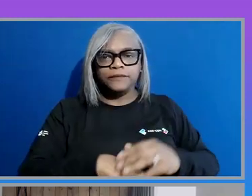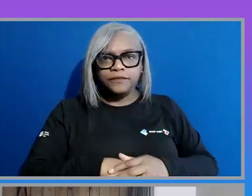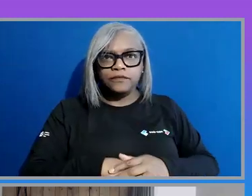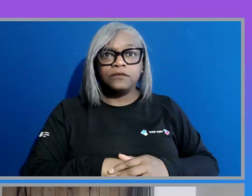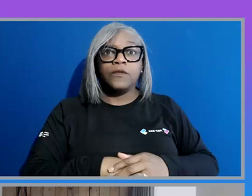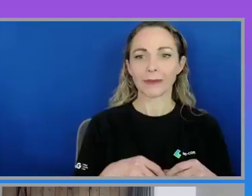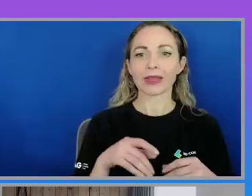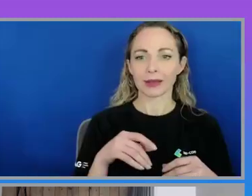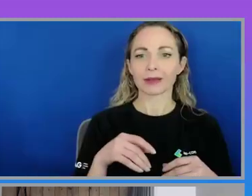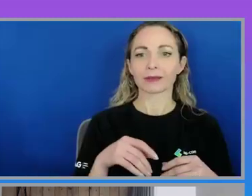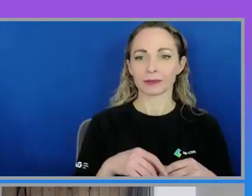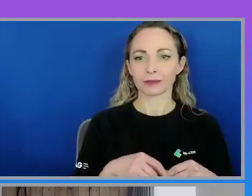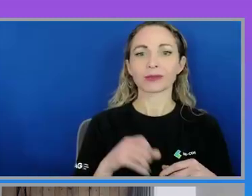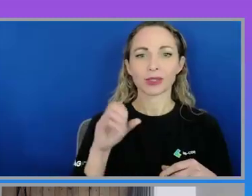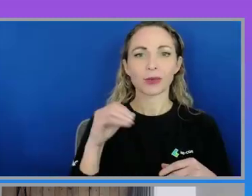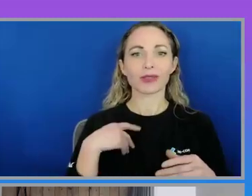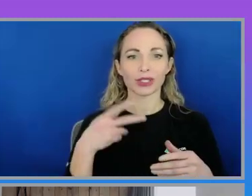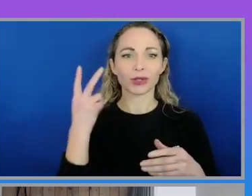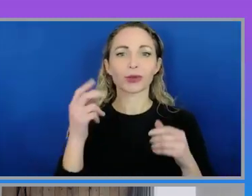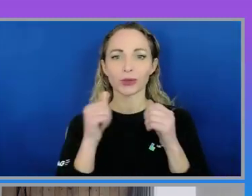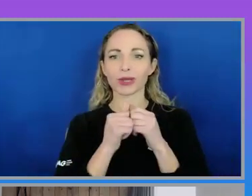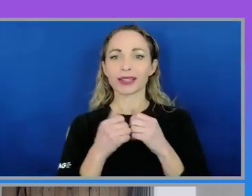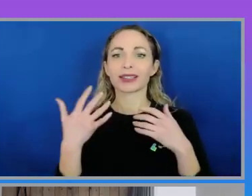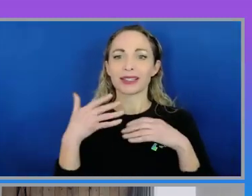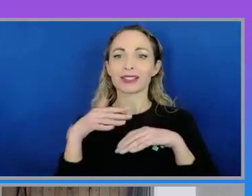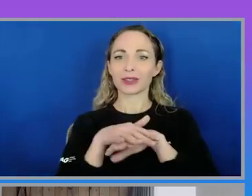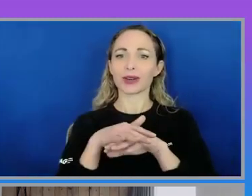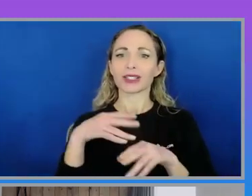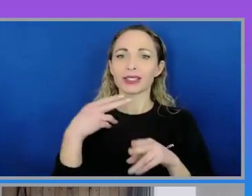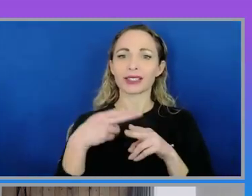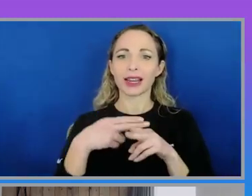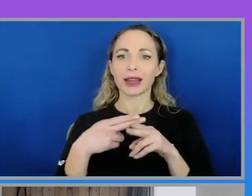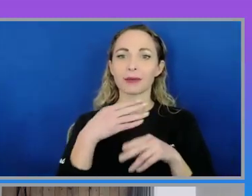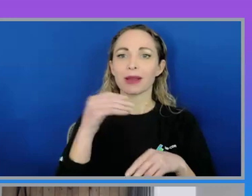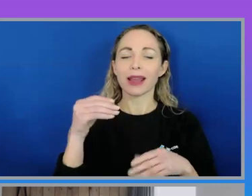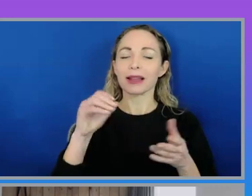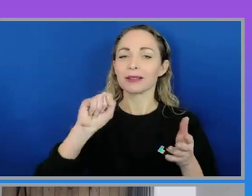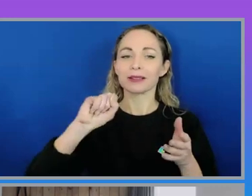attributes on the div with the integration name and on the span with the word add to it.